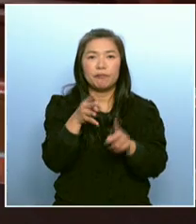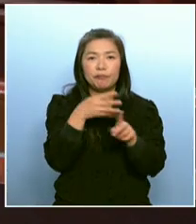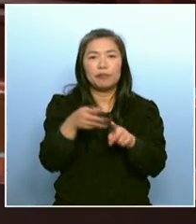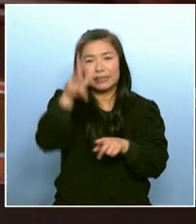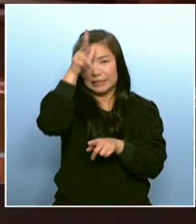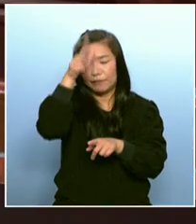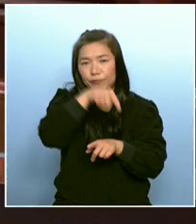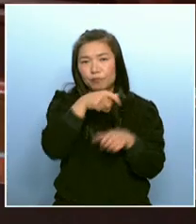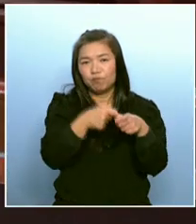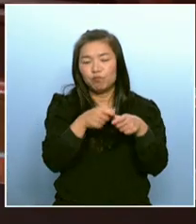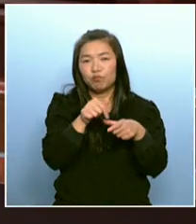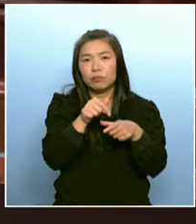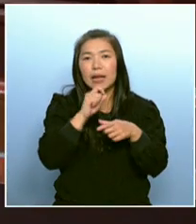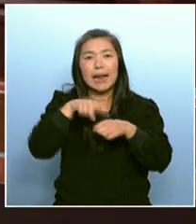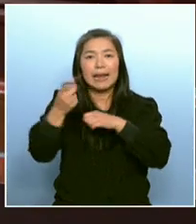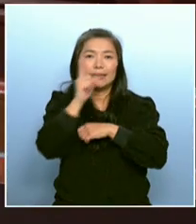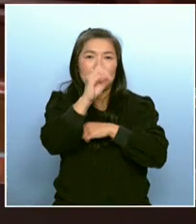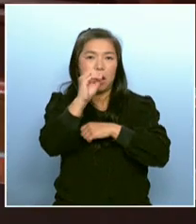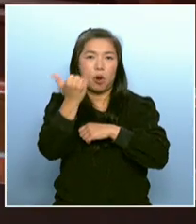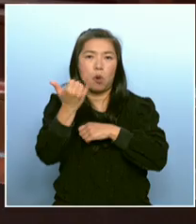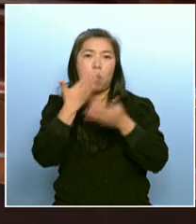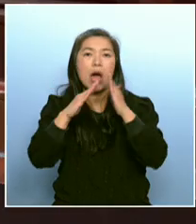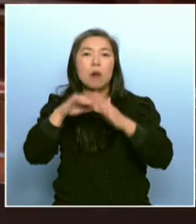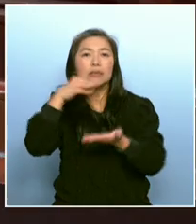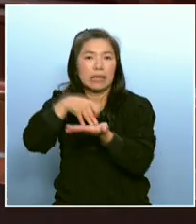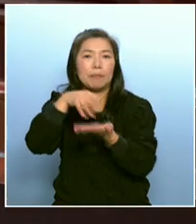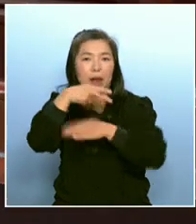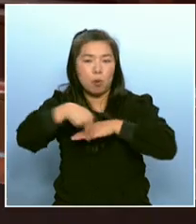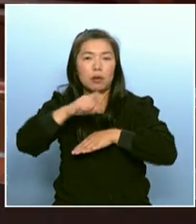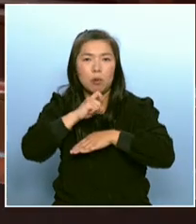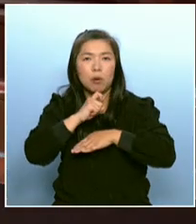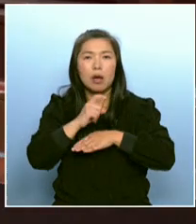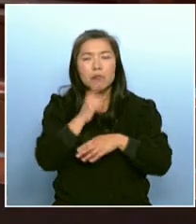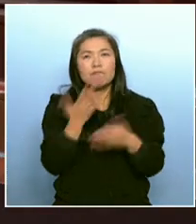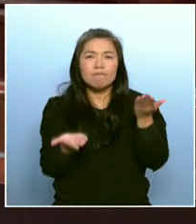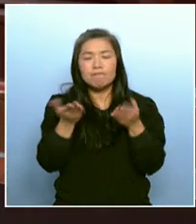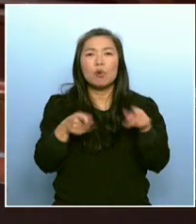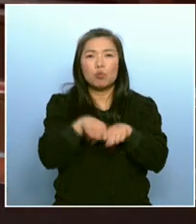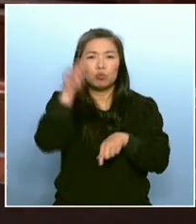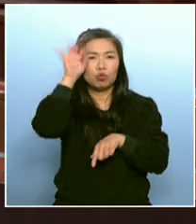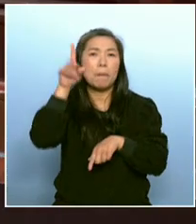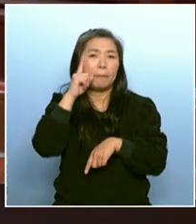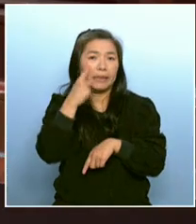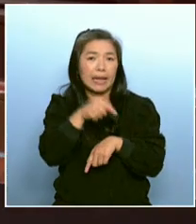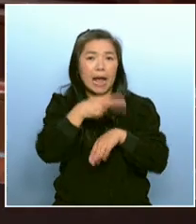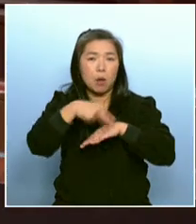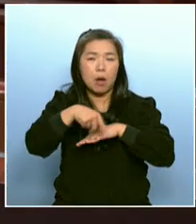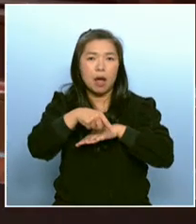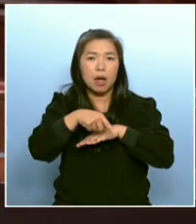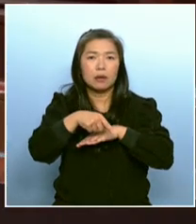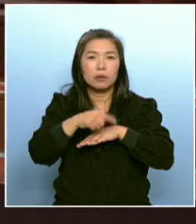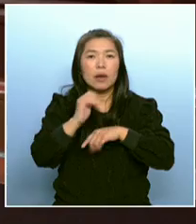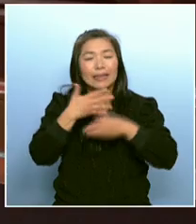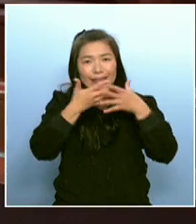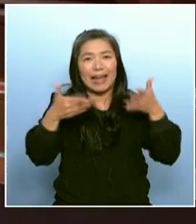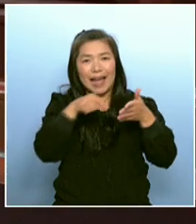that so far there are 37 NGOs and 106 schools that are participating in the program. Now, compared to the